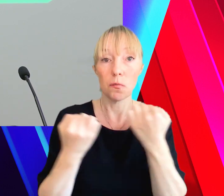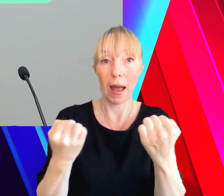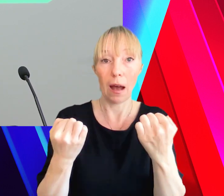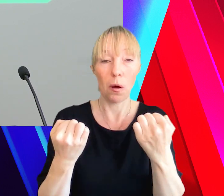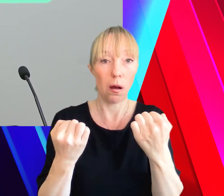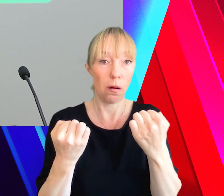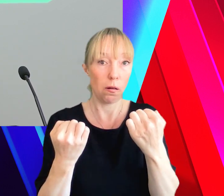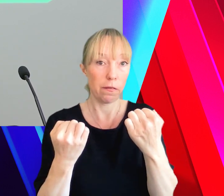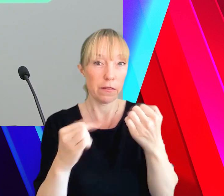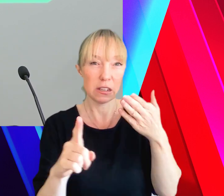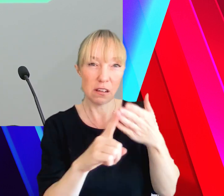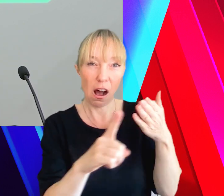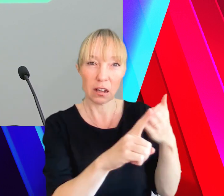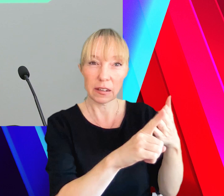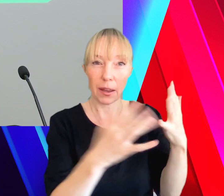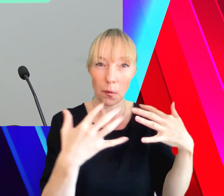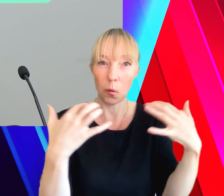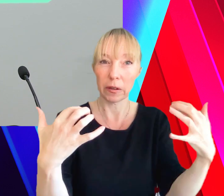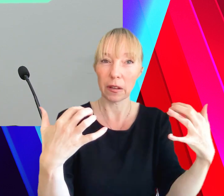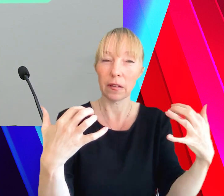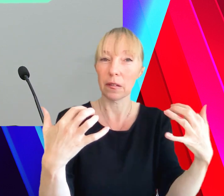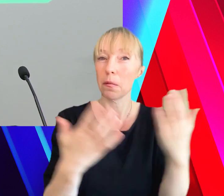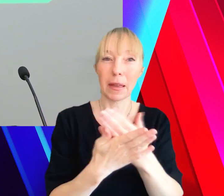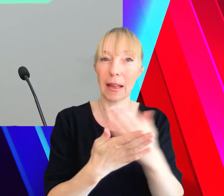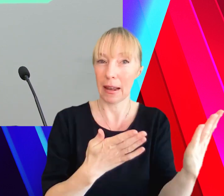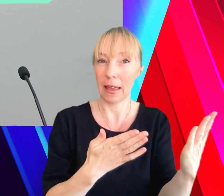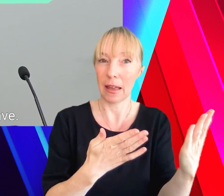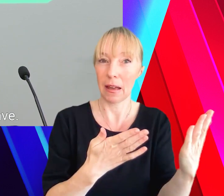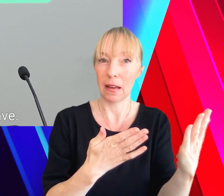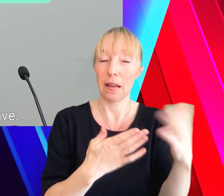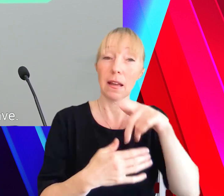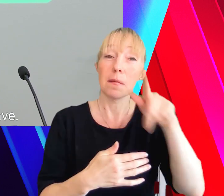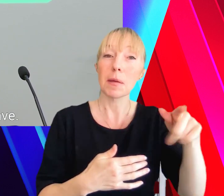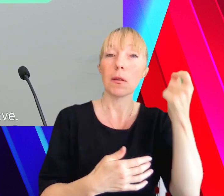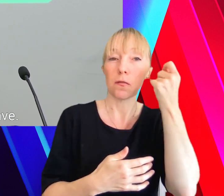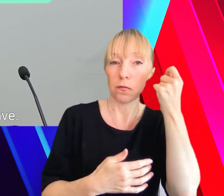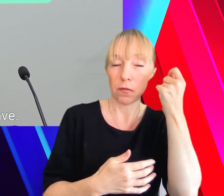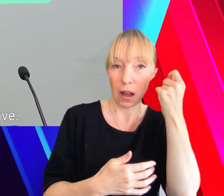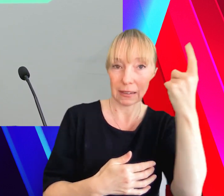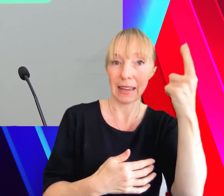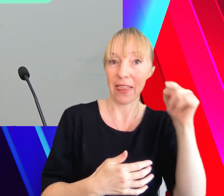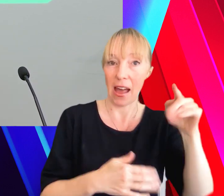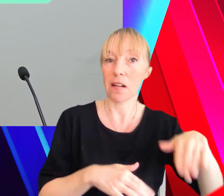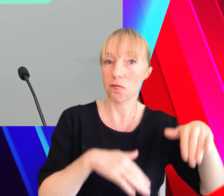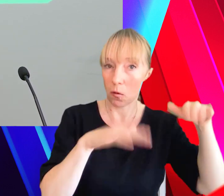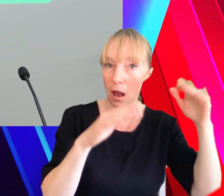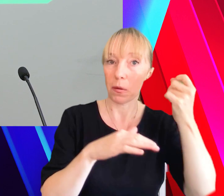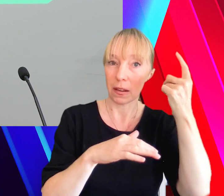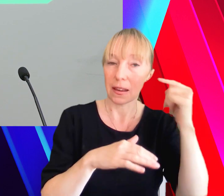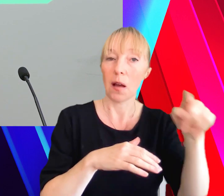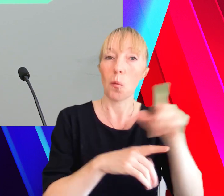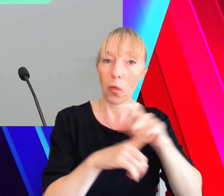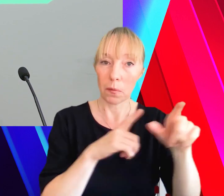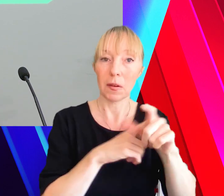true power of where you can like targeting audiences will become so much more apparent, and people who've grown up with an